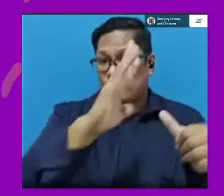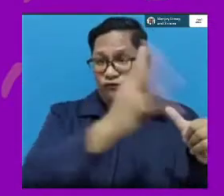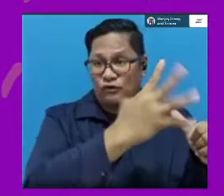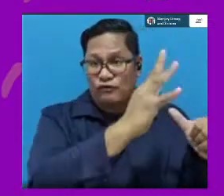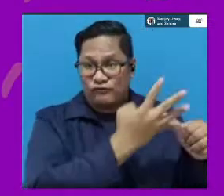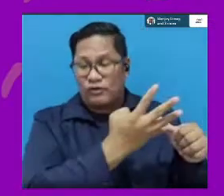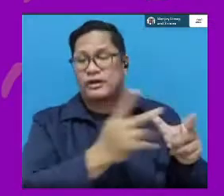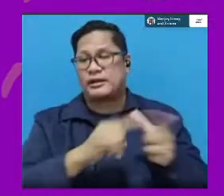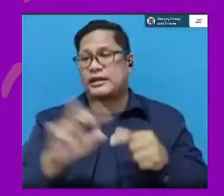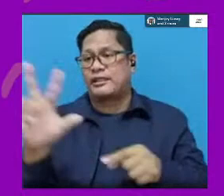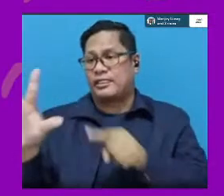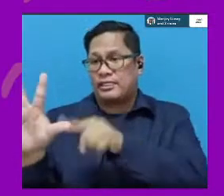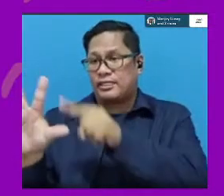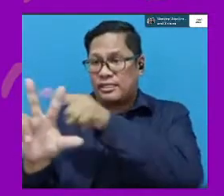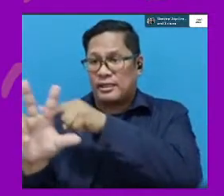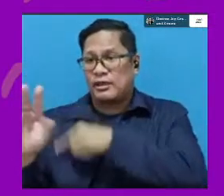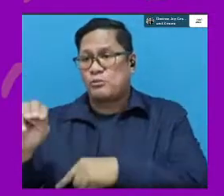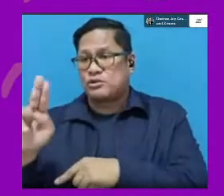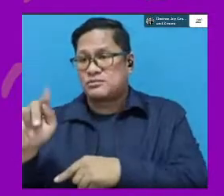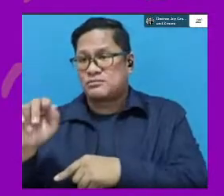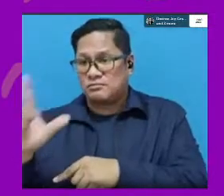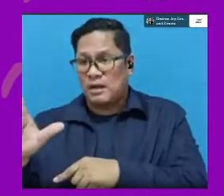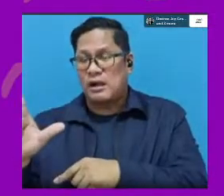three municipalities that are